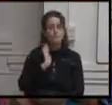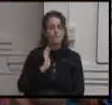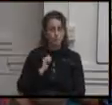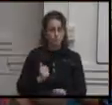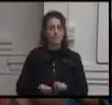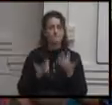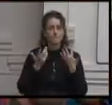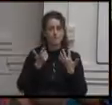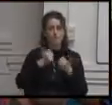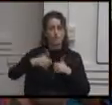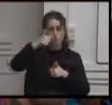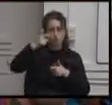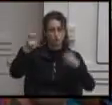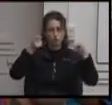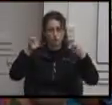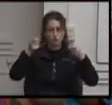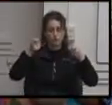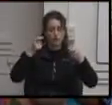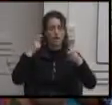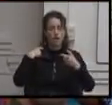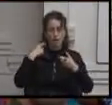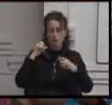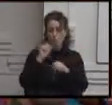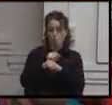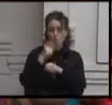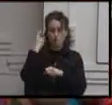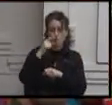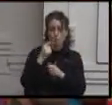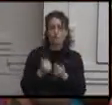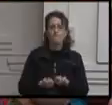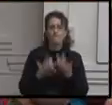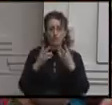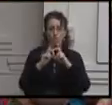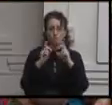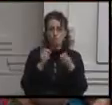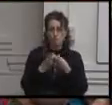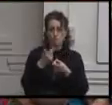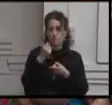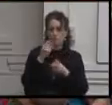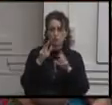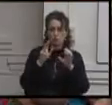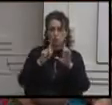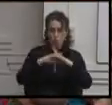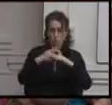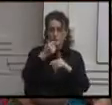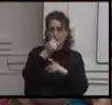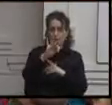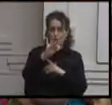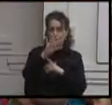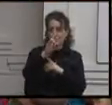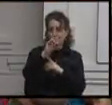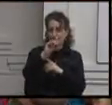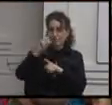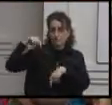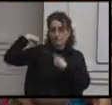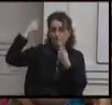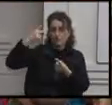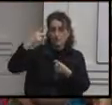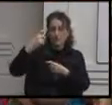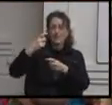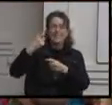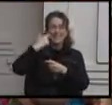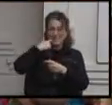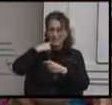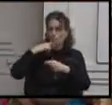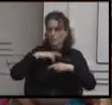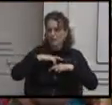chief. I worked for the fire department from 1970 to 2007, and I had a wonderful opportunity to work at Station 2 for lots